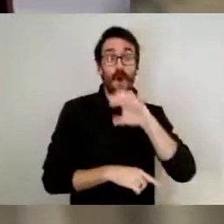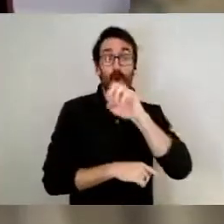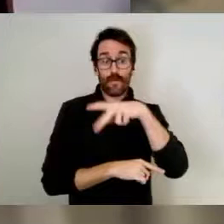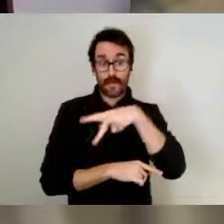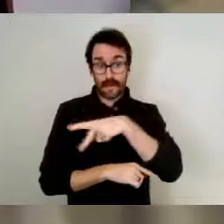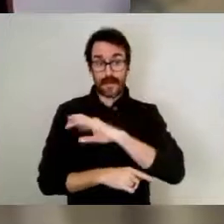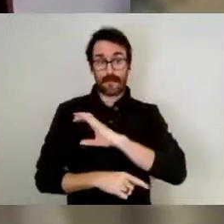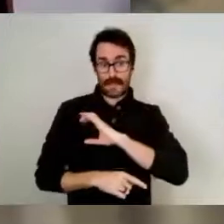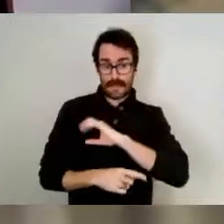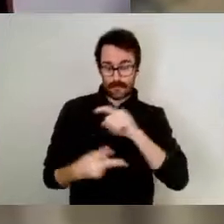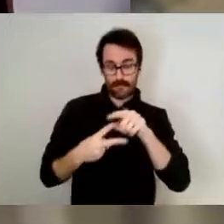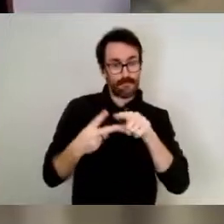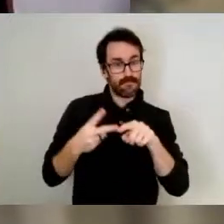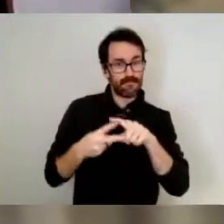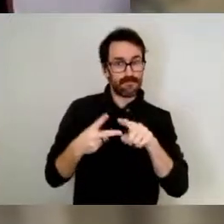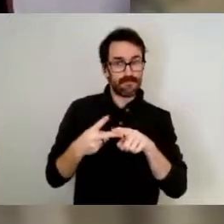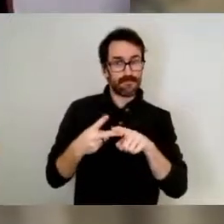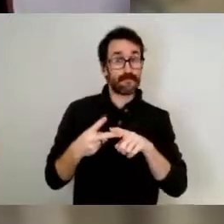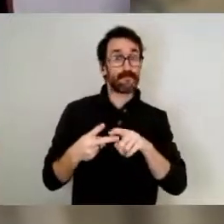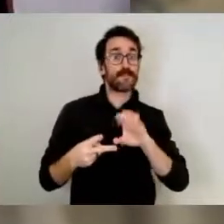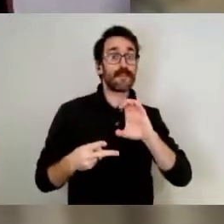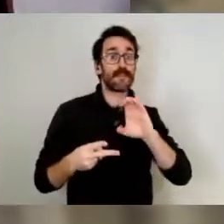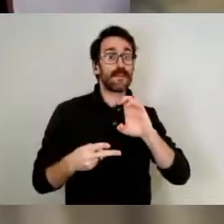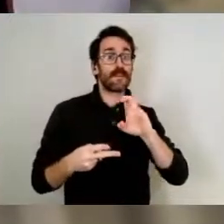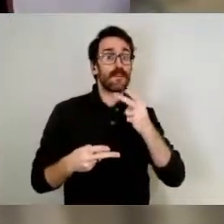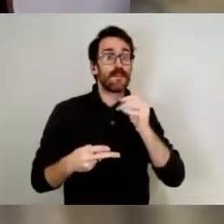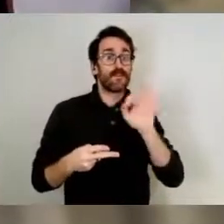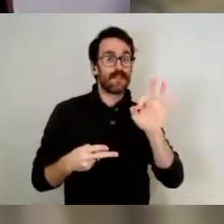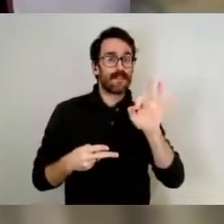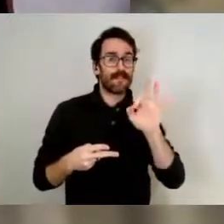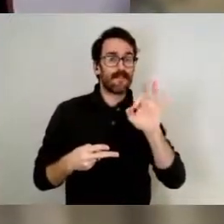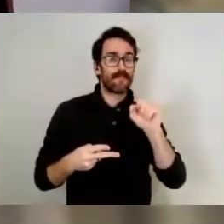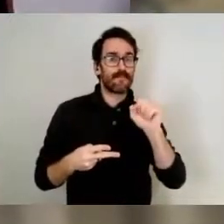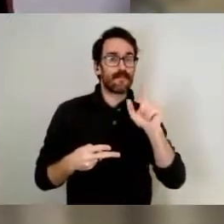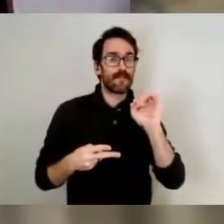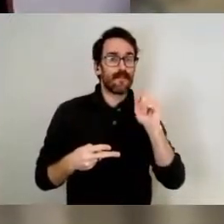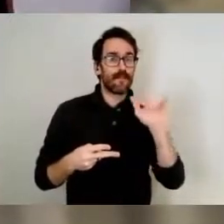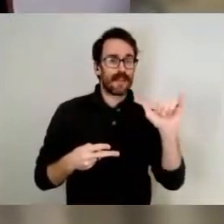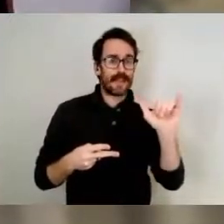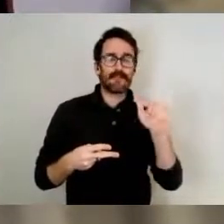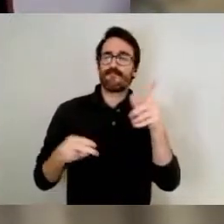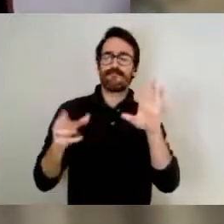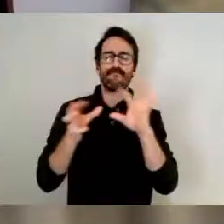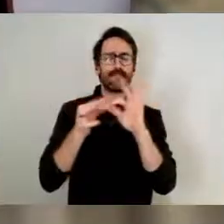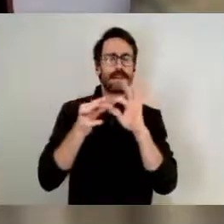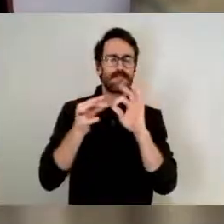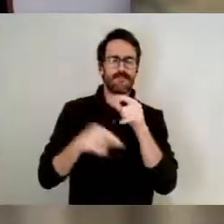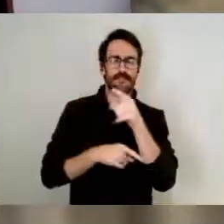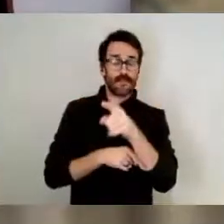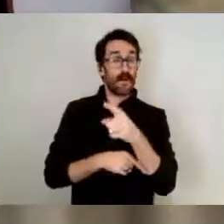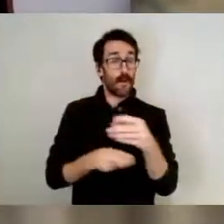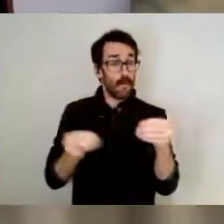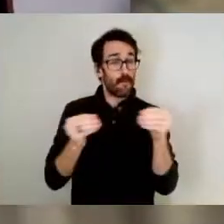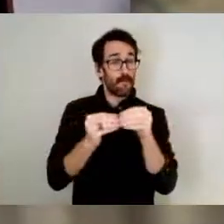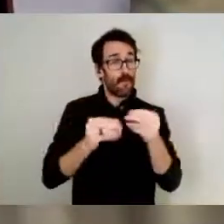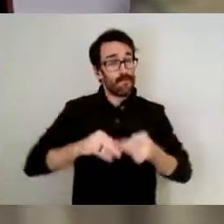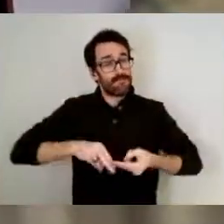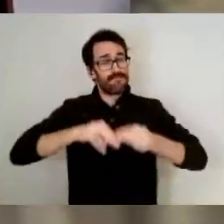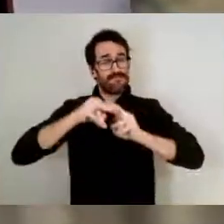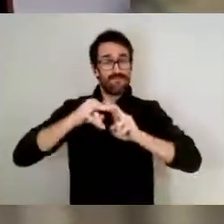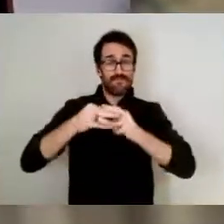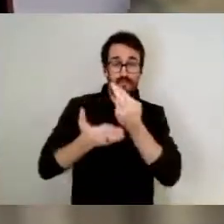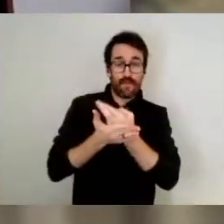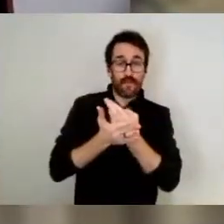and resolve and solve and have charges as quickly as possible. Our arson investigators are doing the investigation, and as part of that, they